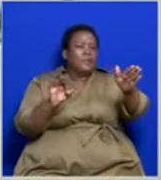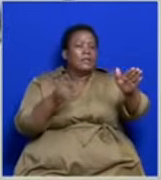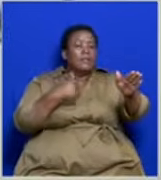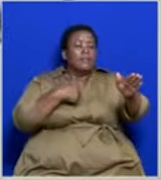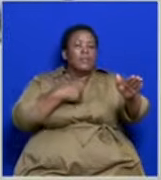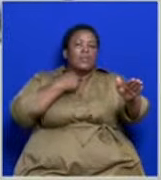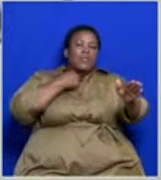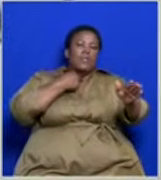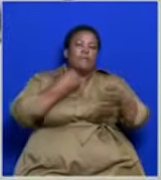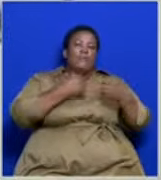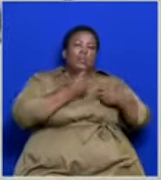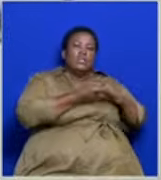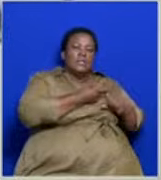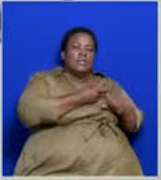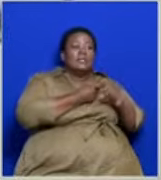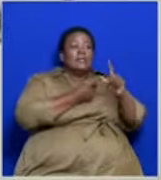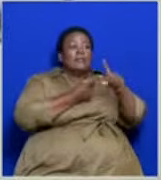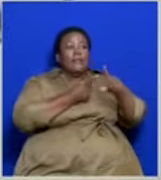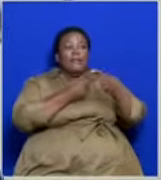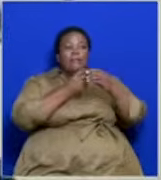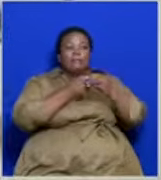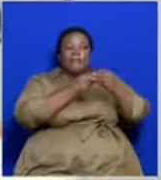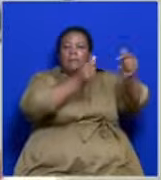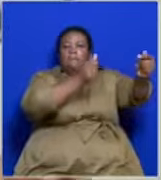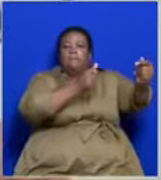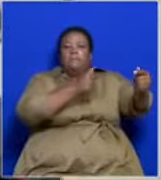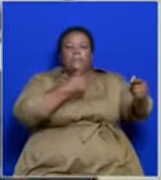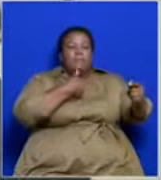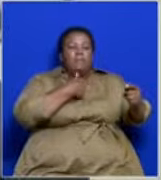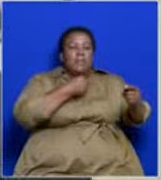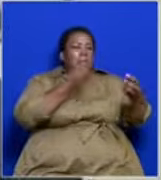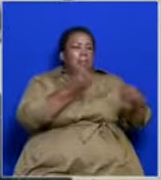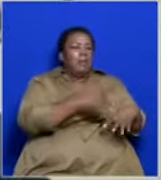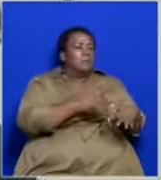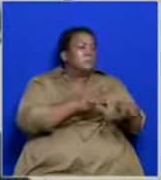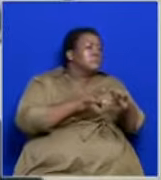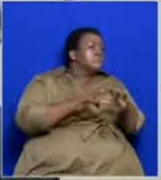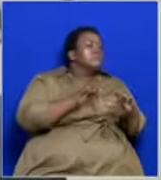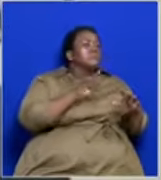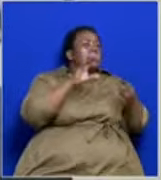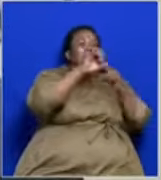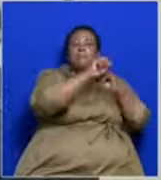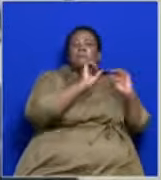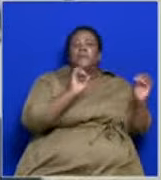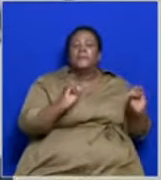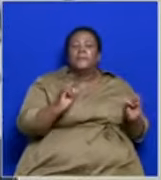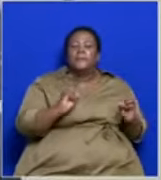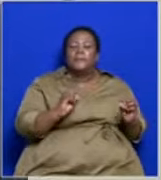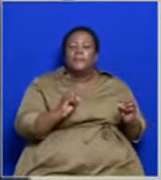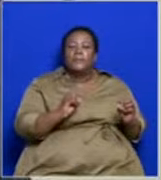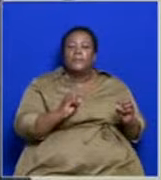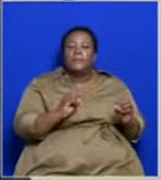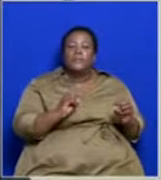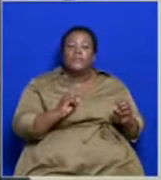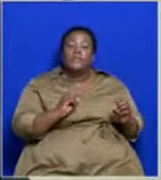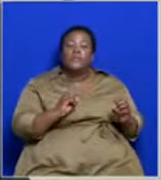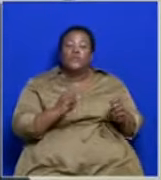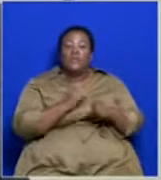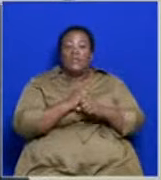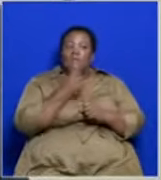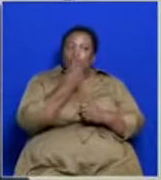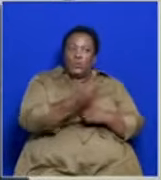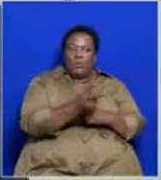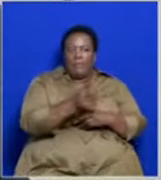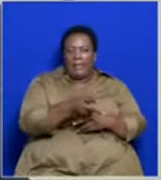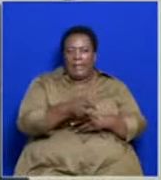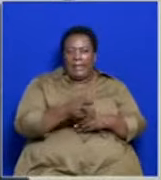proceeded. I lost them there and couldn't see them again. I then